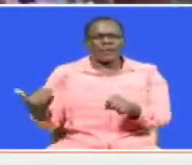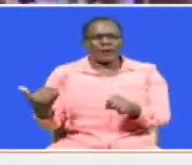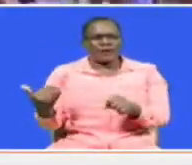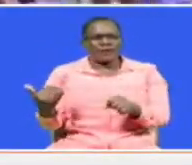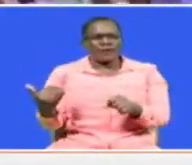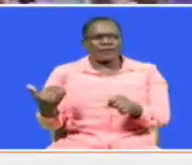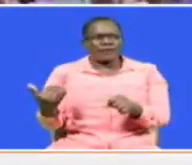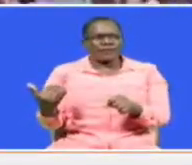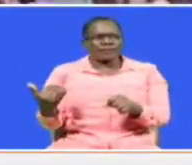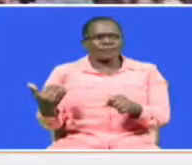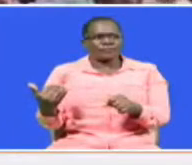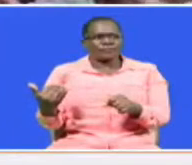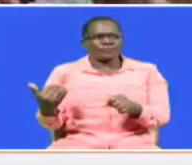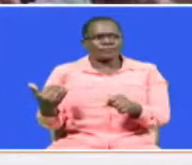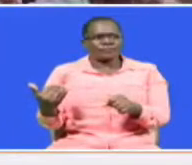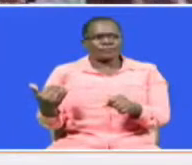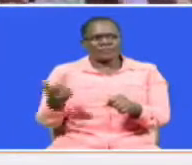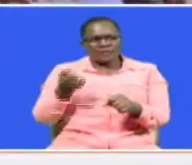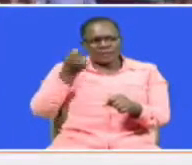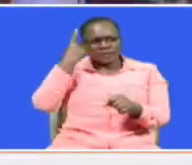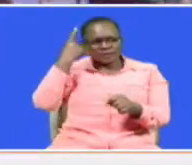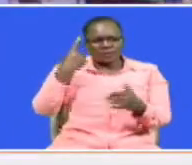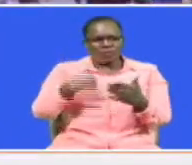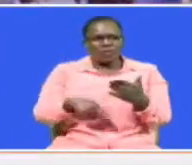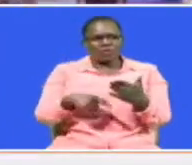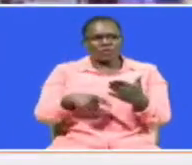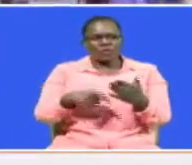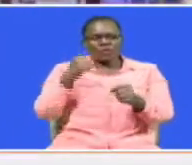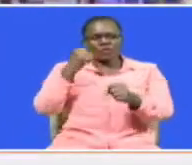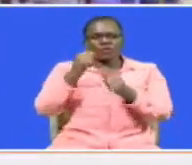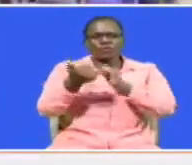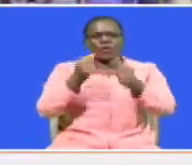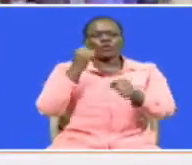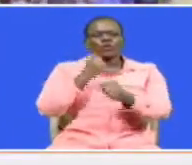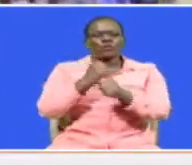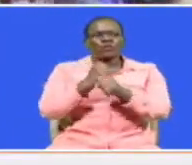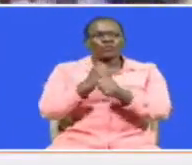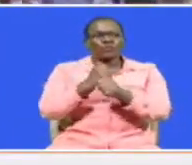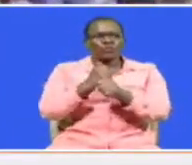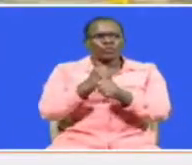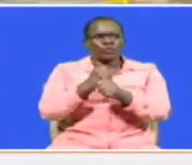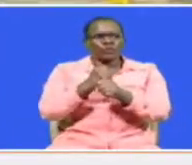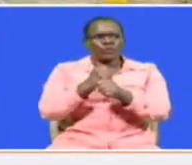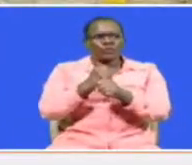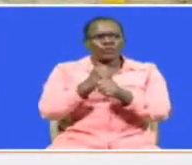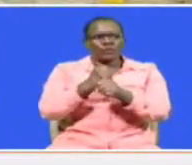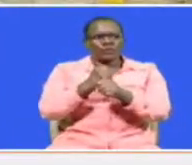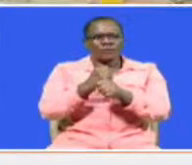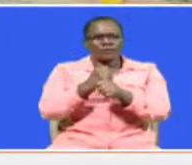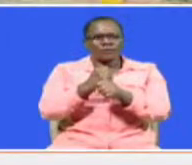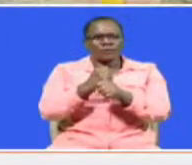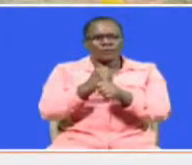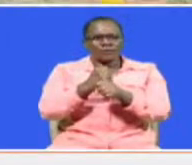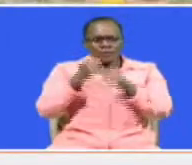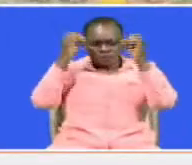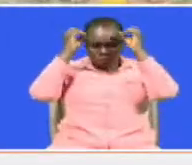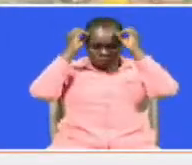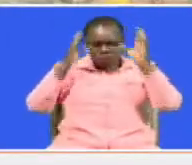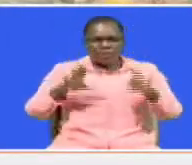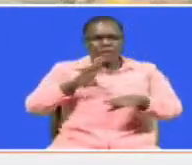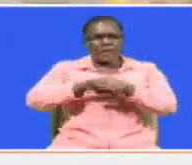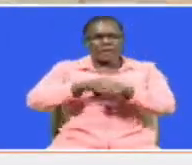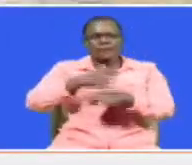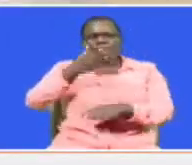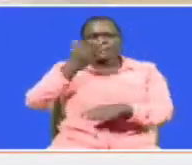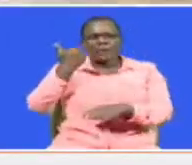the principles of the game, understanding what sports means, and also just making sports part of our career. Wanafunzi walioibuka